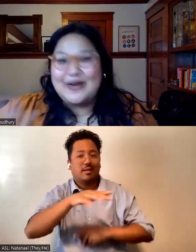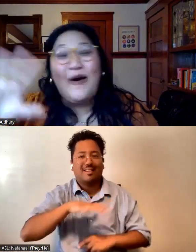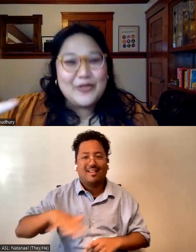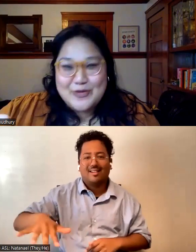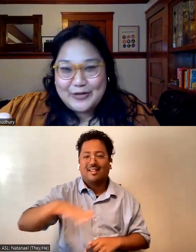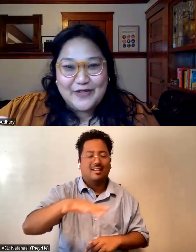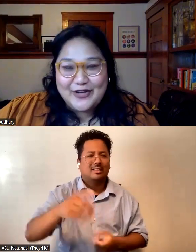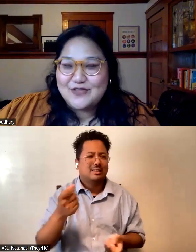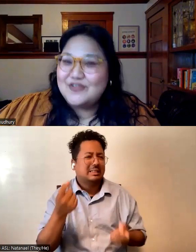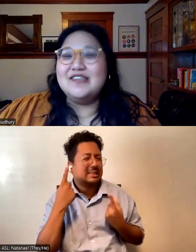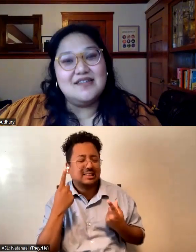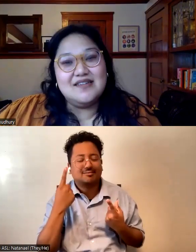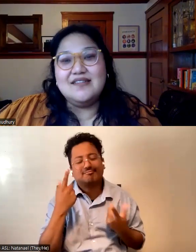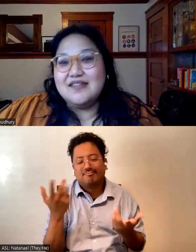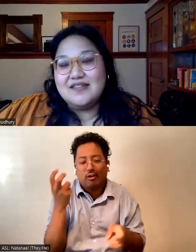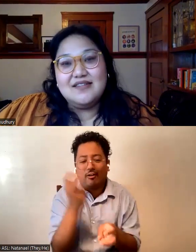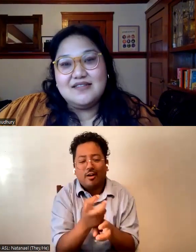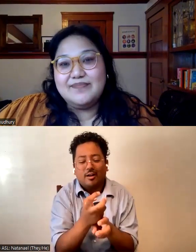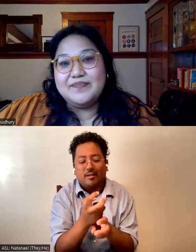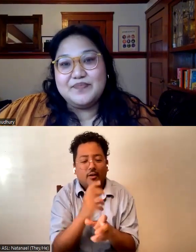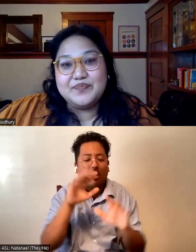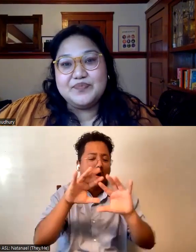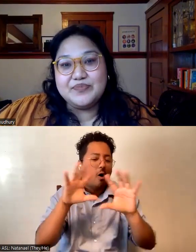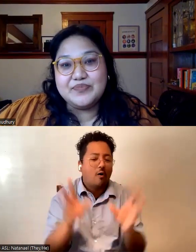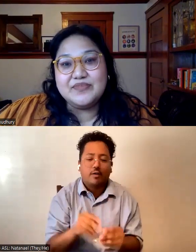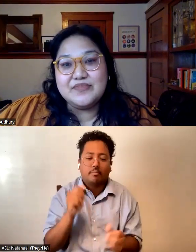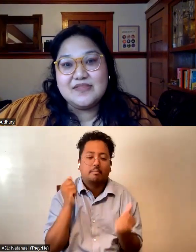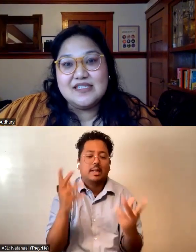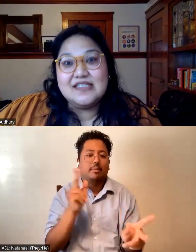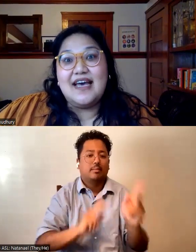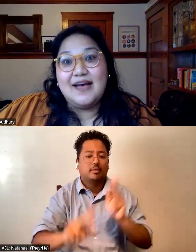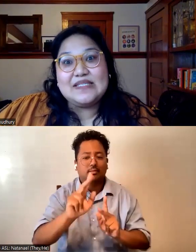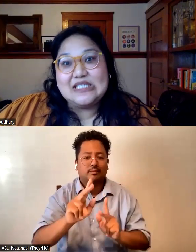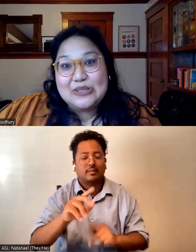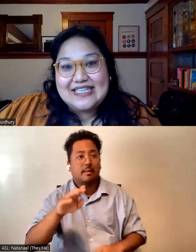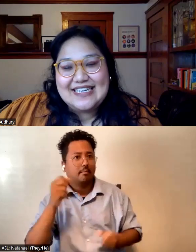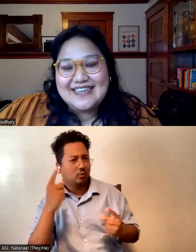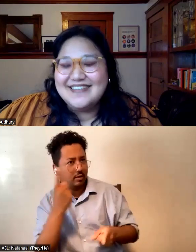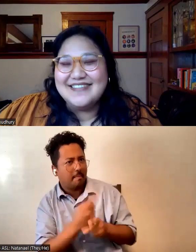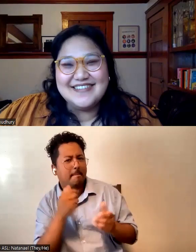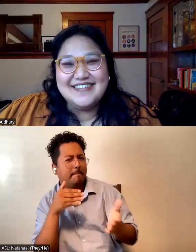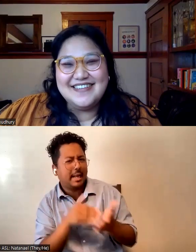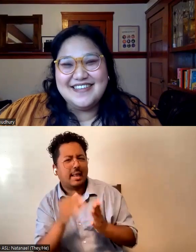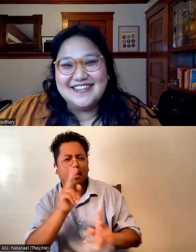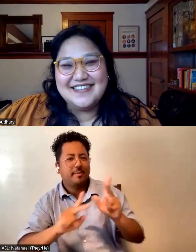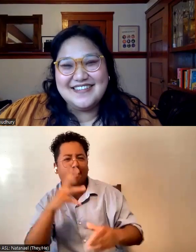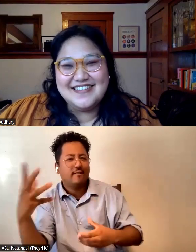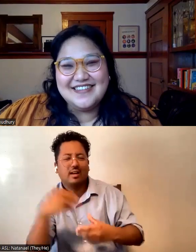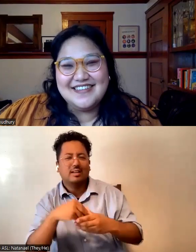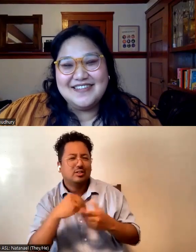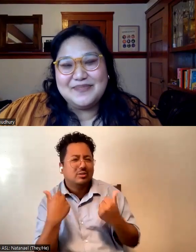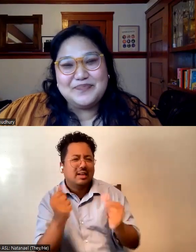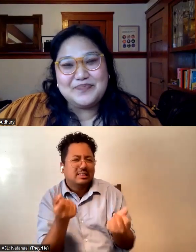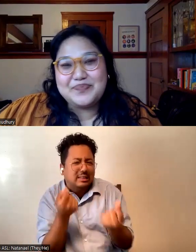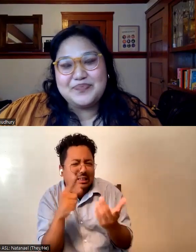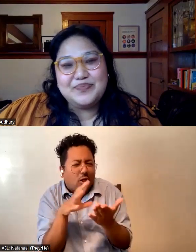involved, right? All the people involved. The billions of people involved. Absolutely. So what